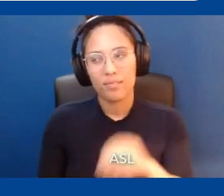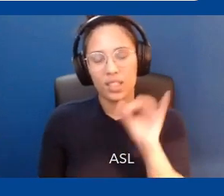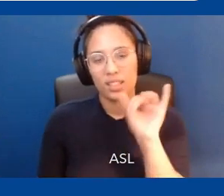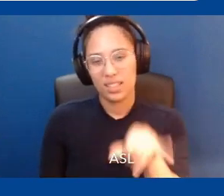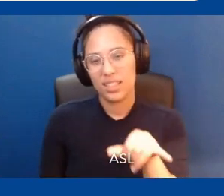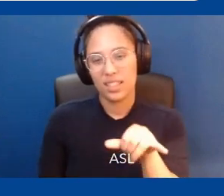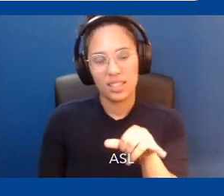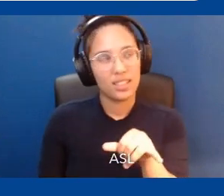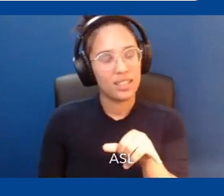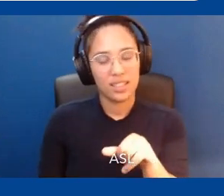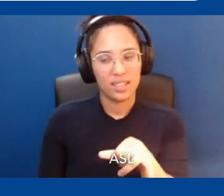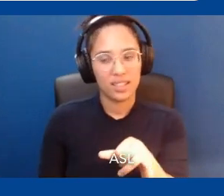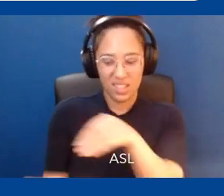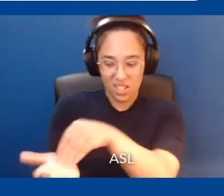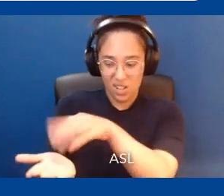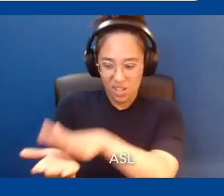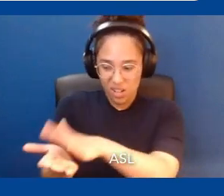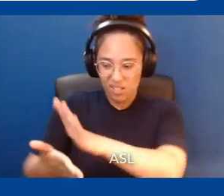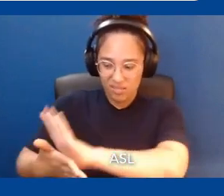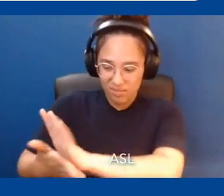with this object. I think for